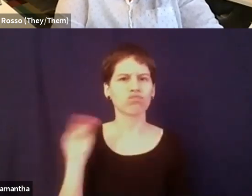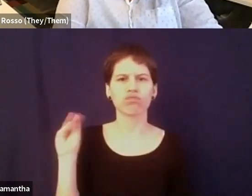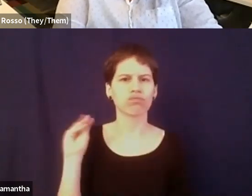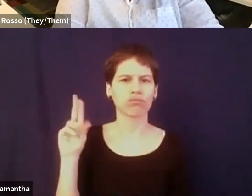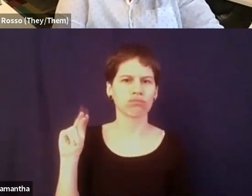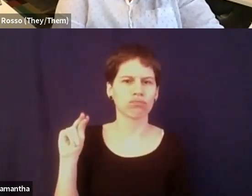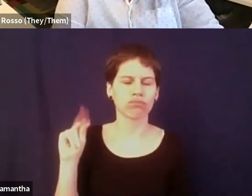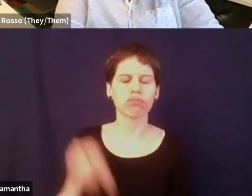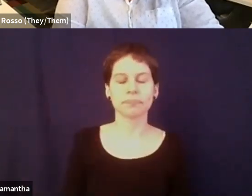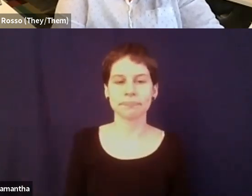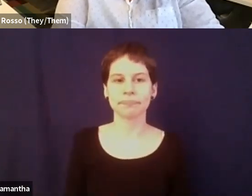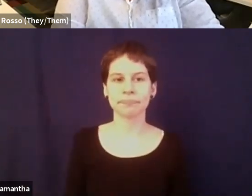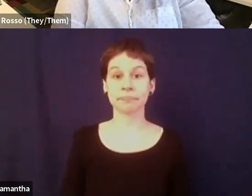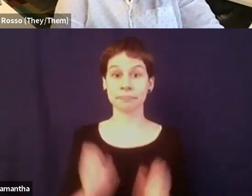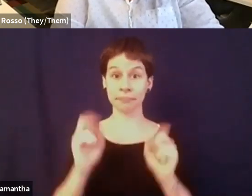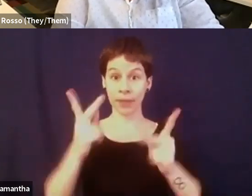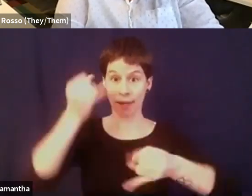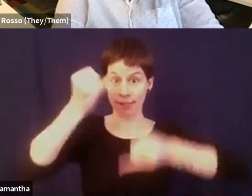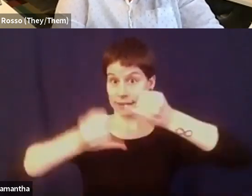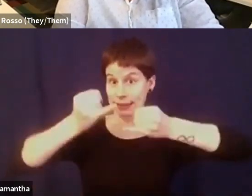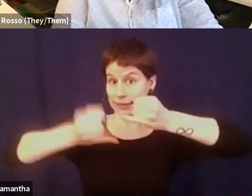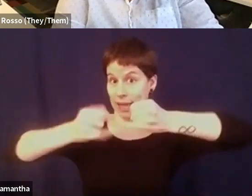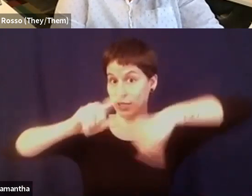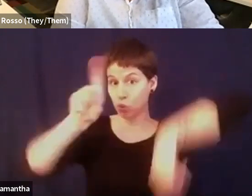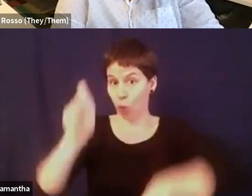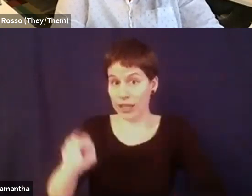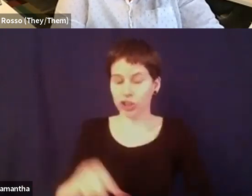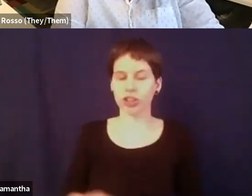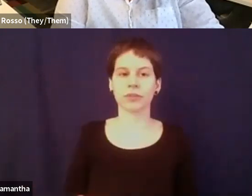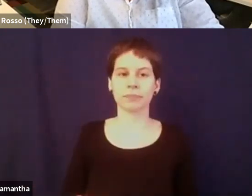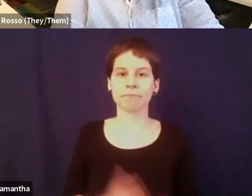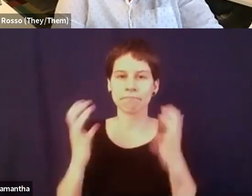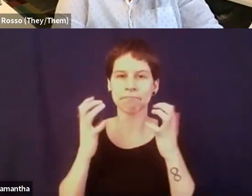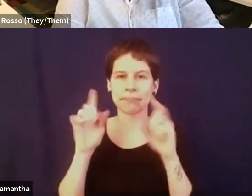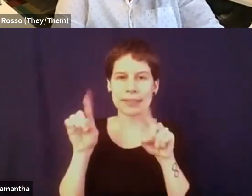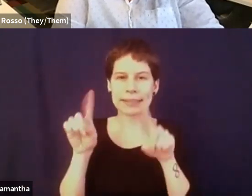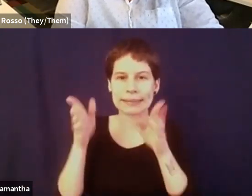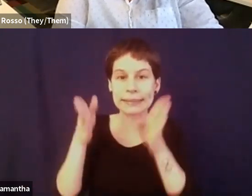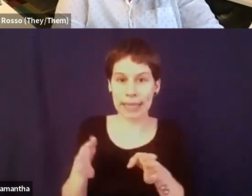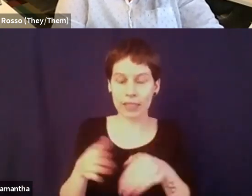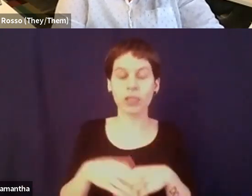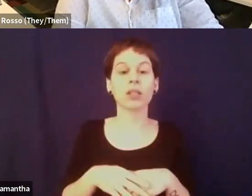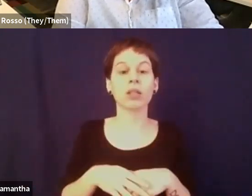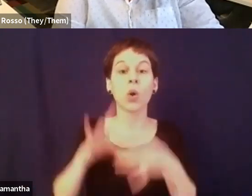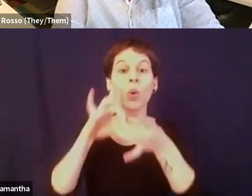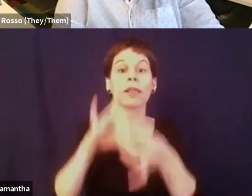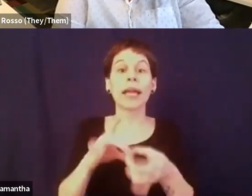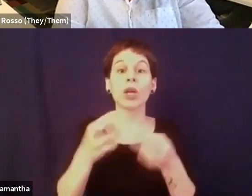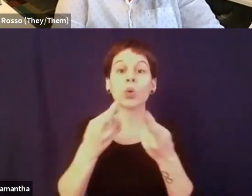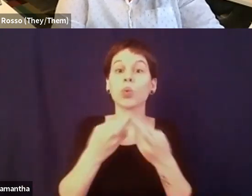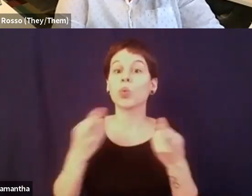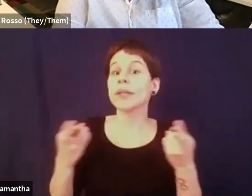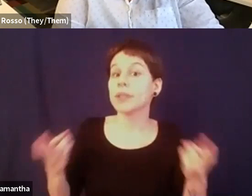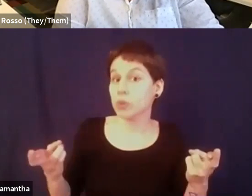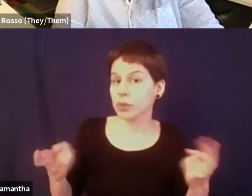Okay. Then our last question comes from an attendee, and it has to do with resources. They say that